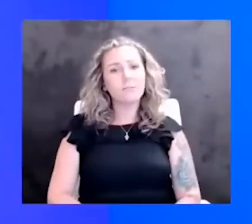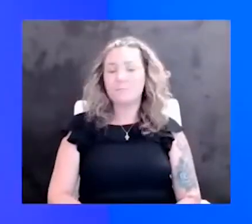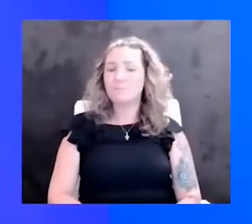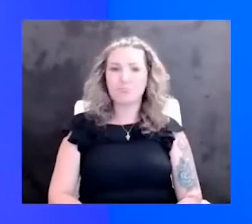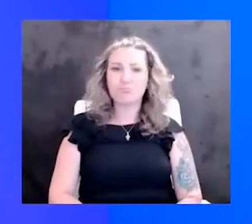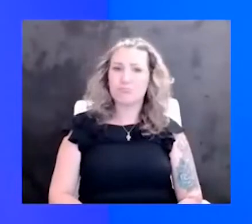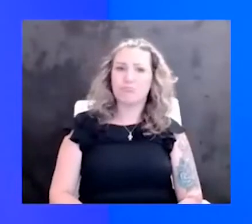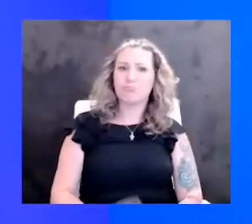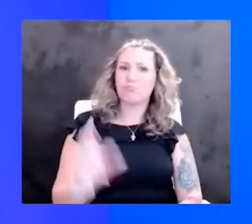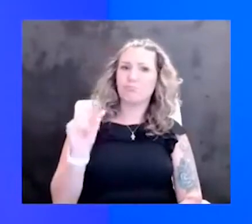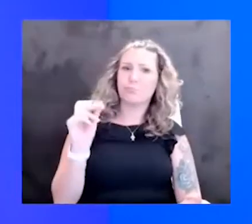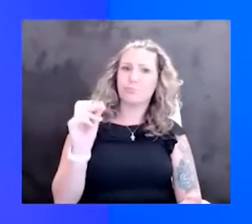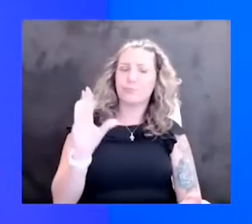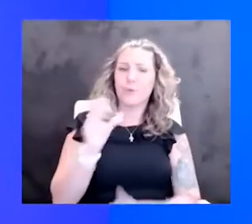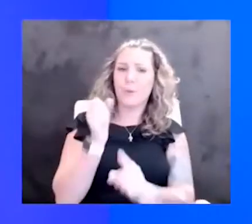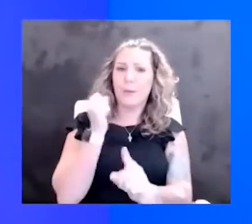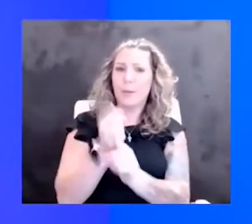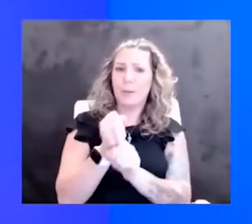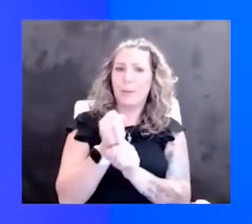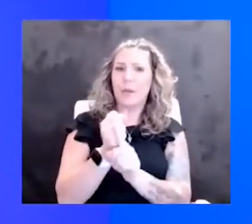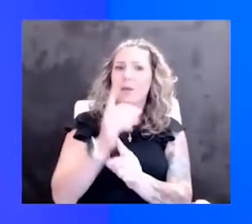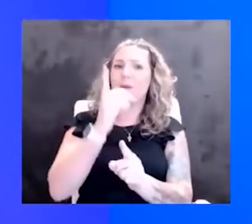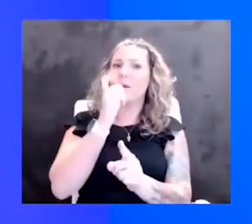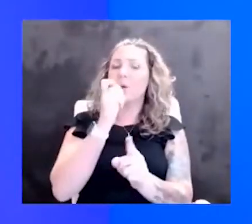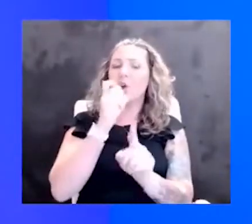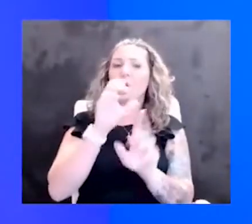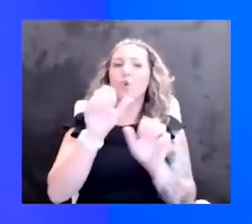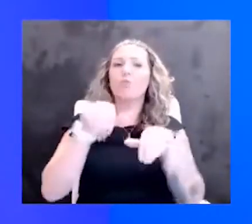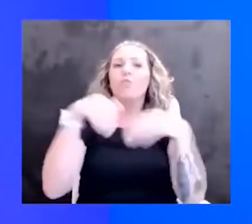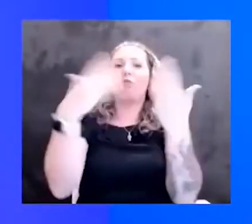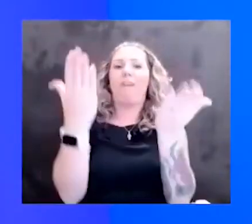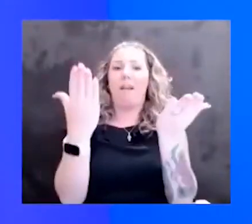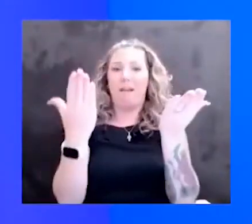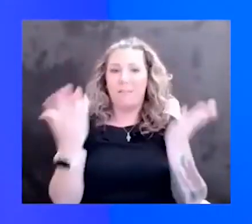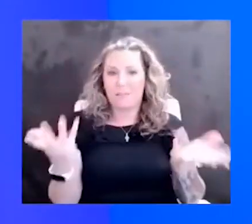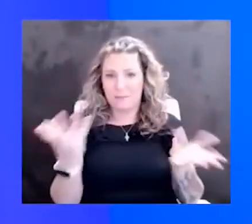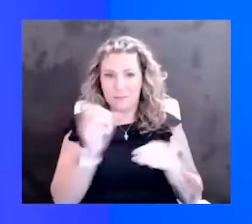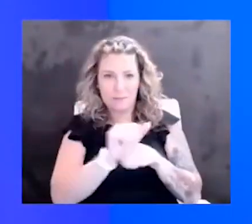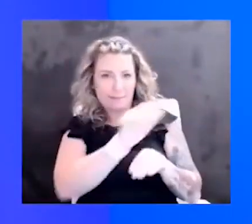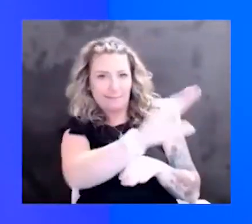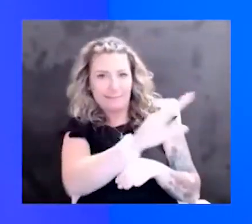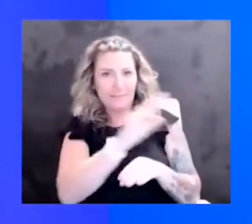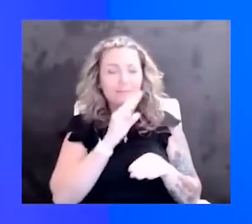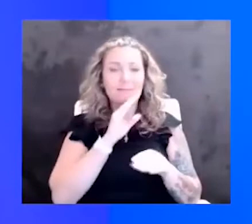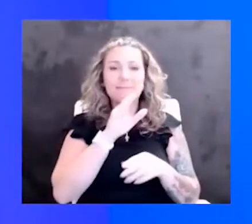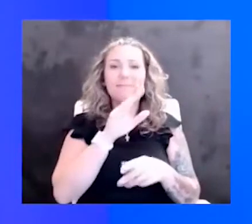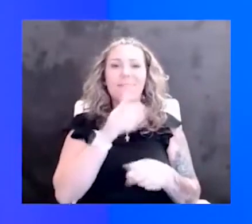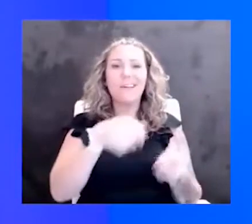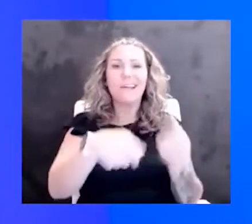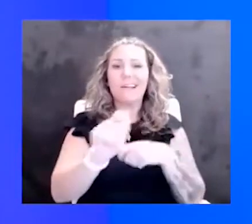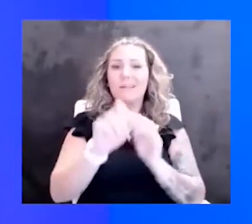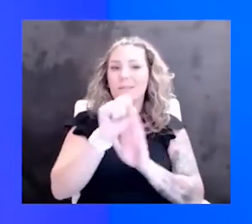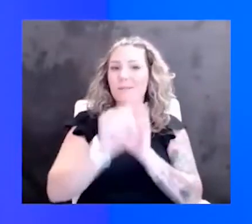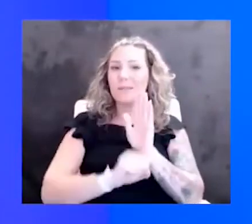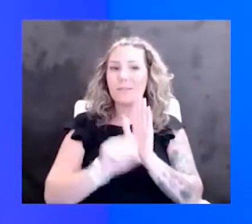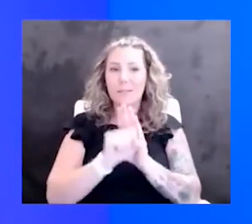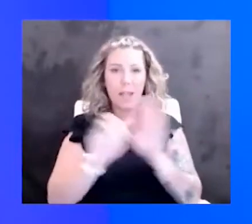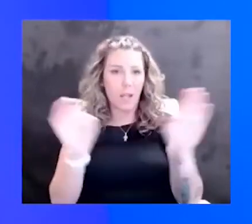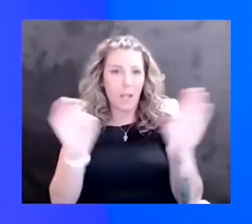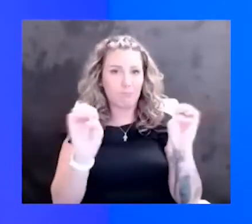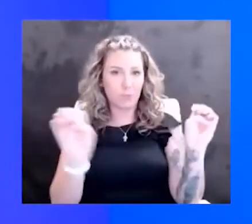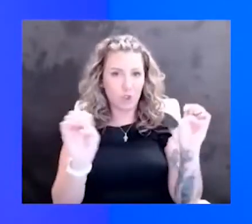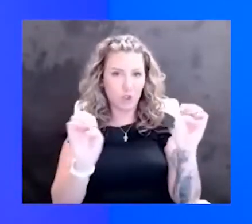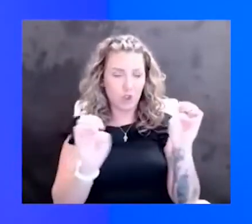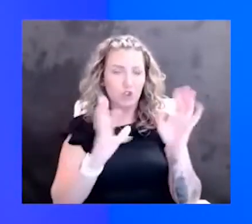just impact who does the delivery. Instead of our State Emergency Operations Center doing some of that, we'll have FedEx